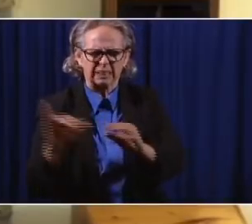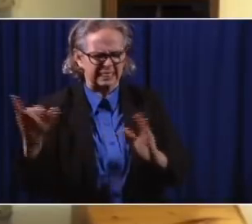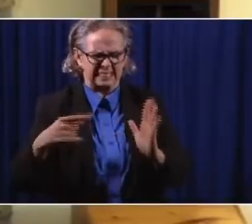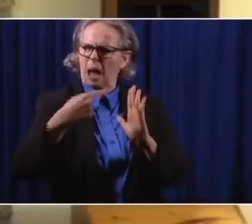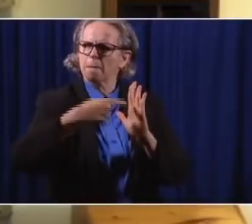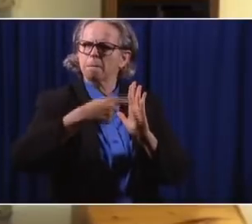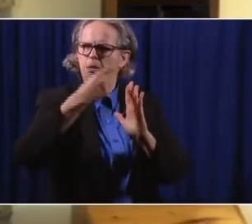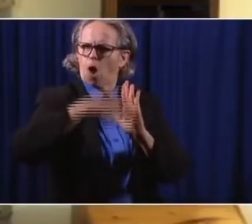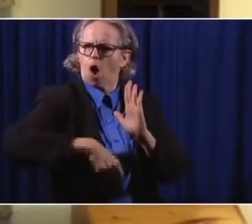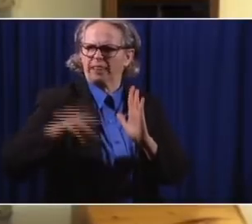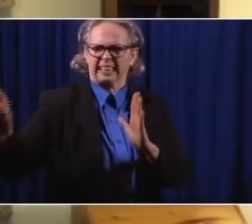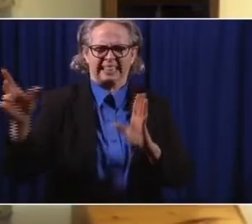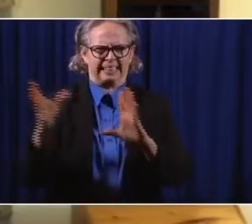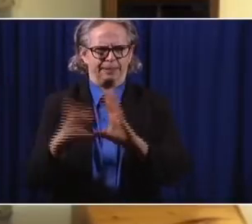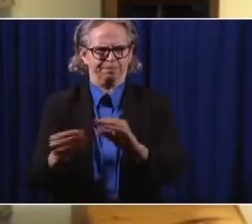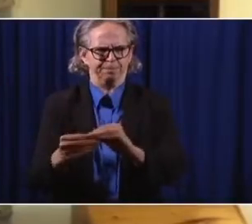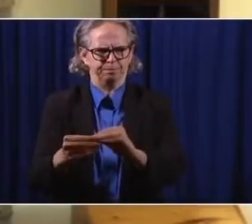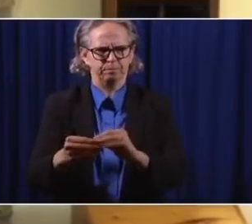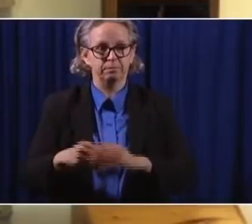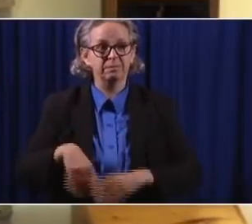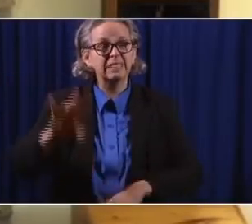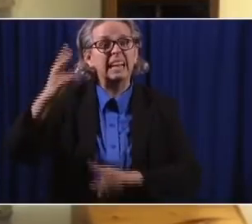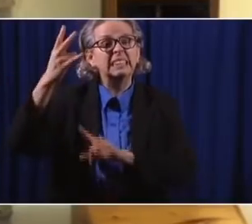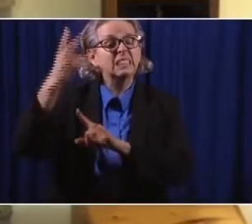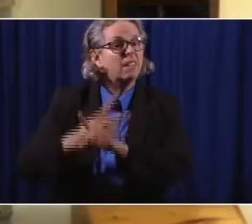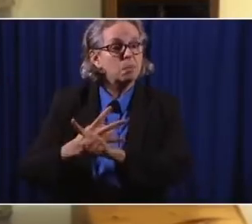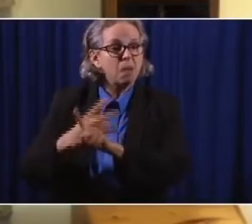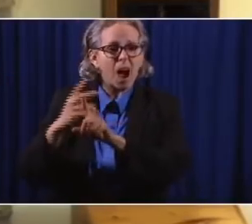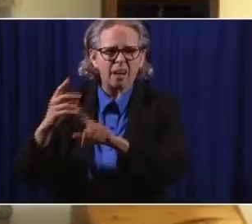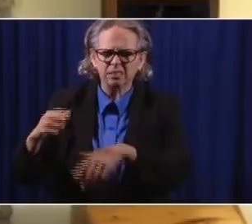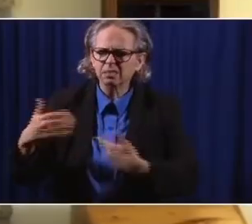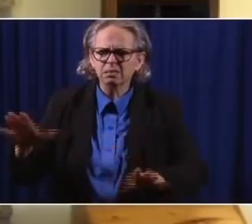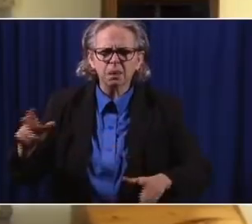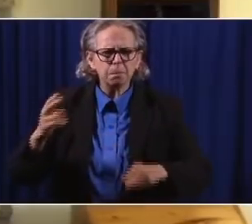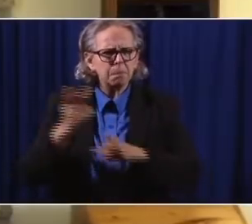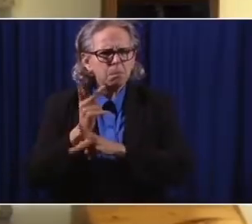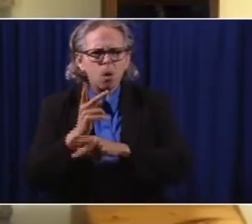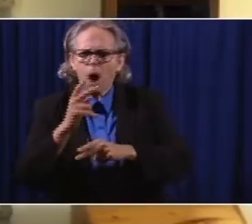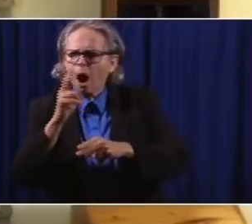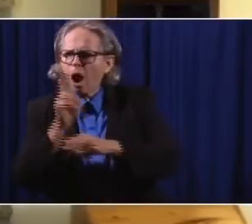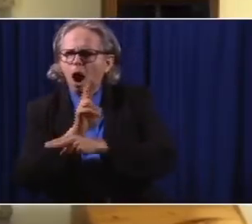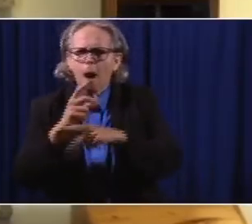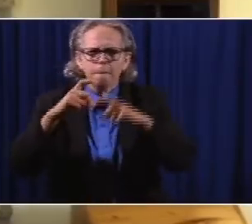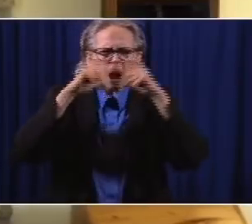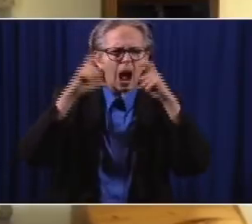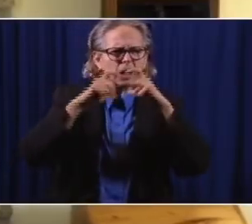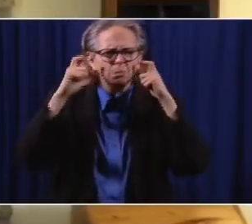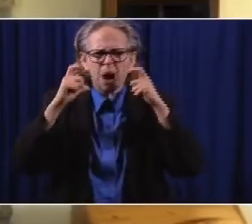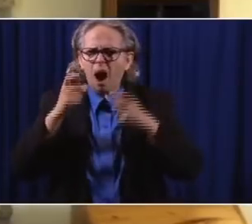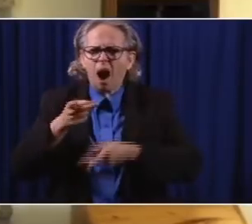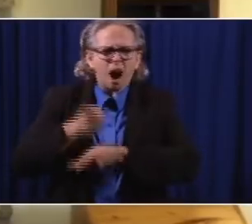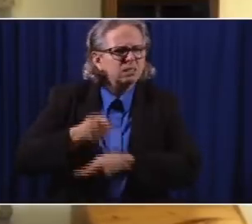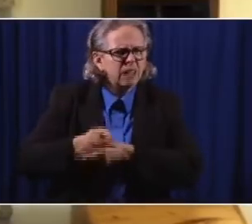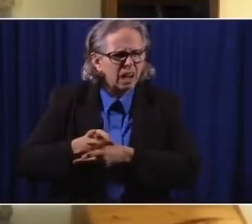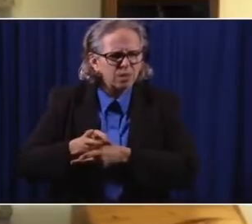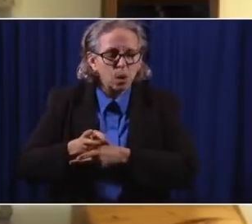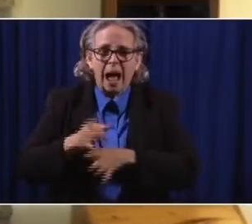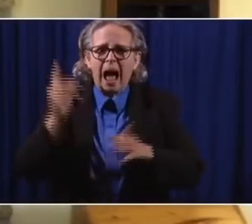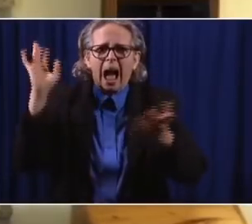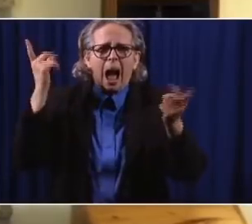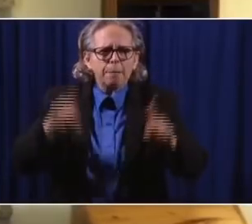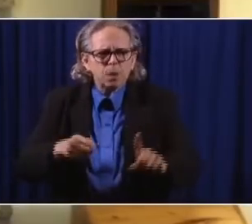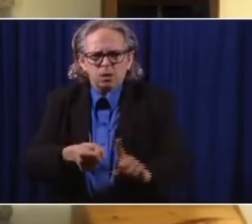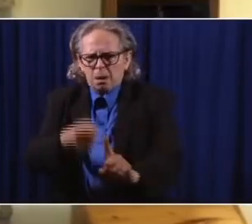and then he didn't. He was diagnosed with COVID-19, spent a week in the ICU fighting